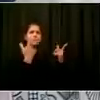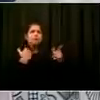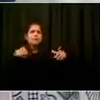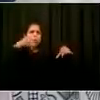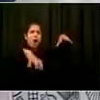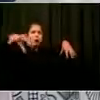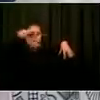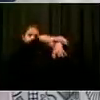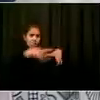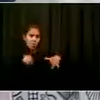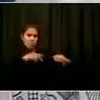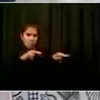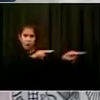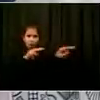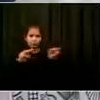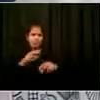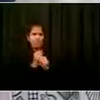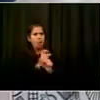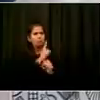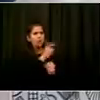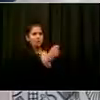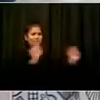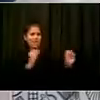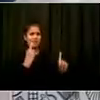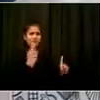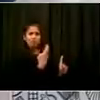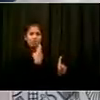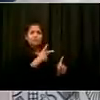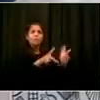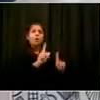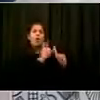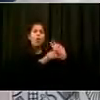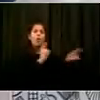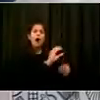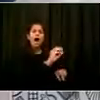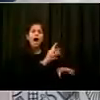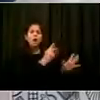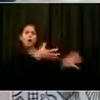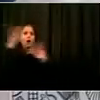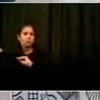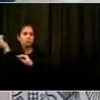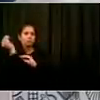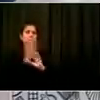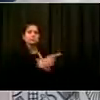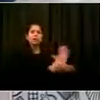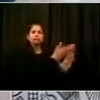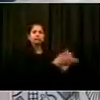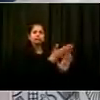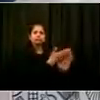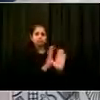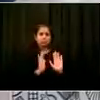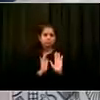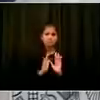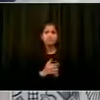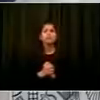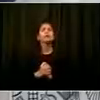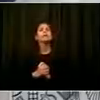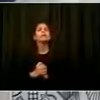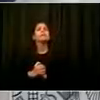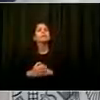with schools, I am absolutely convinced we can work with all the stakeholders, work with the state, get to new tough